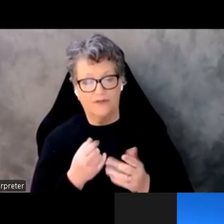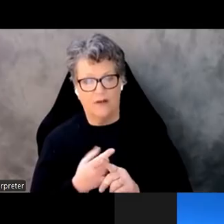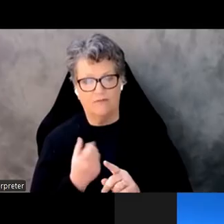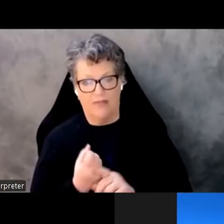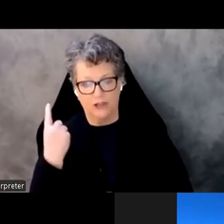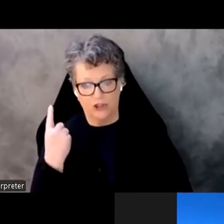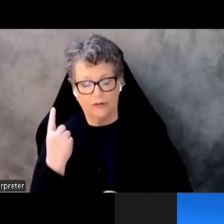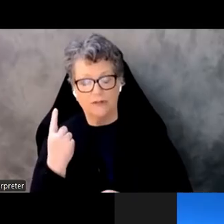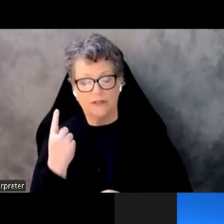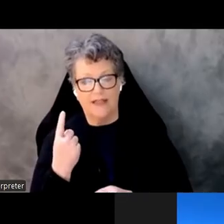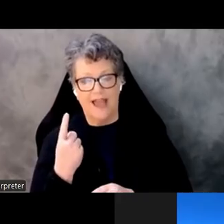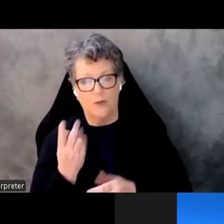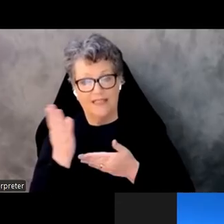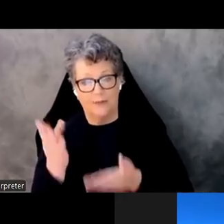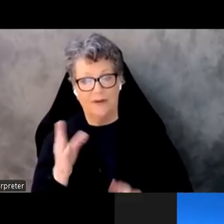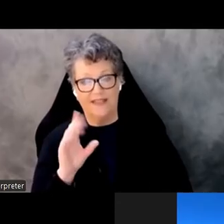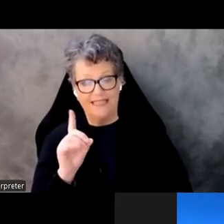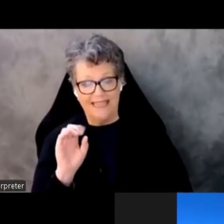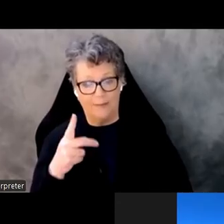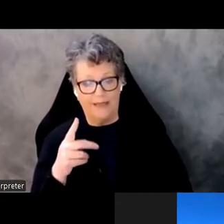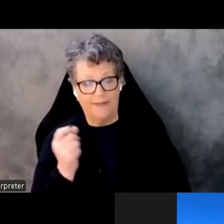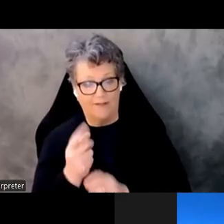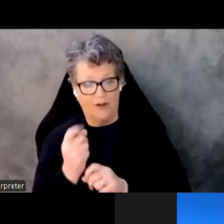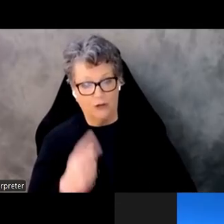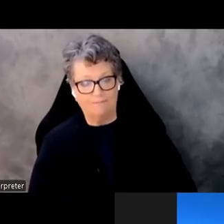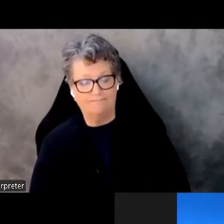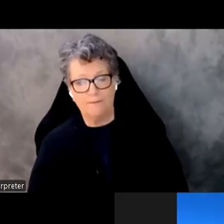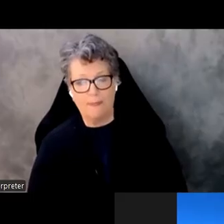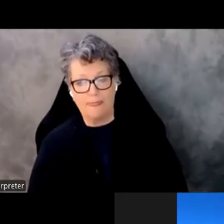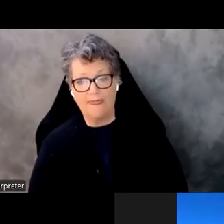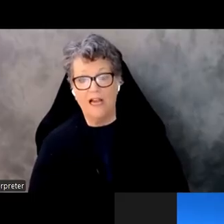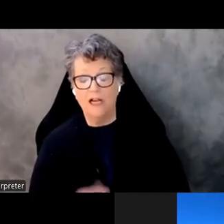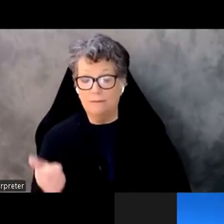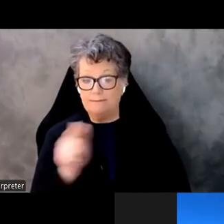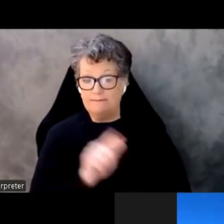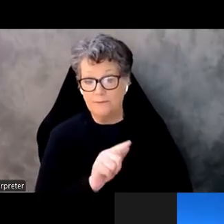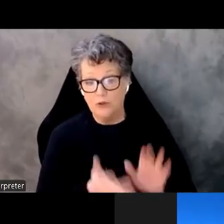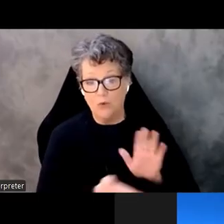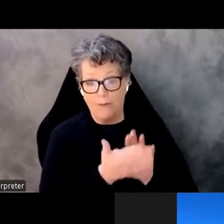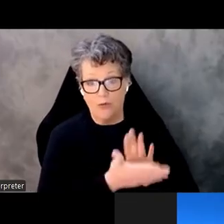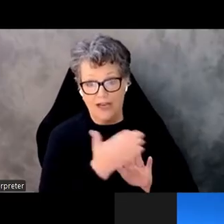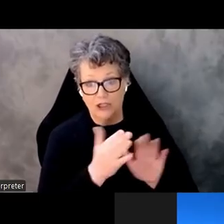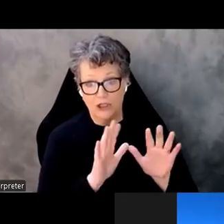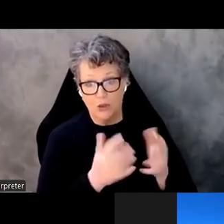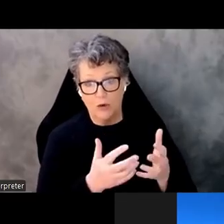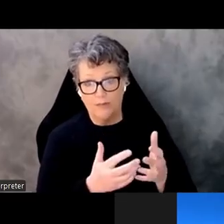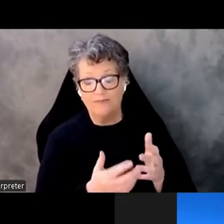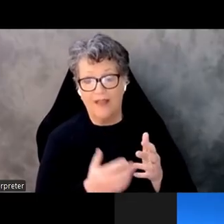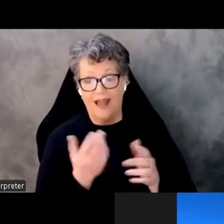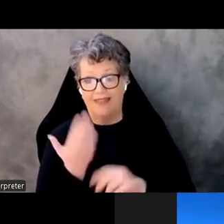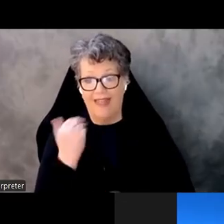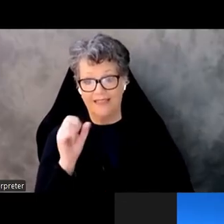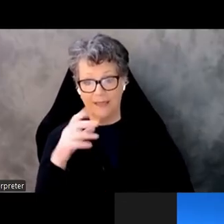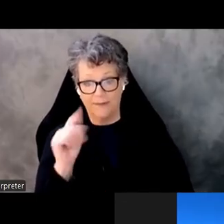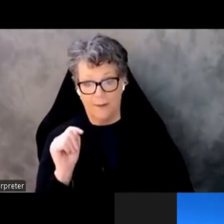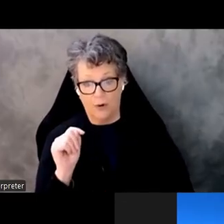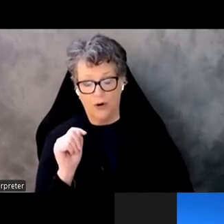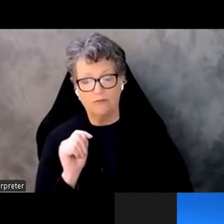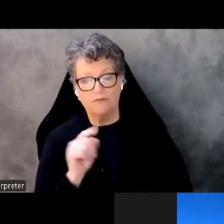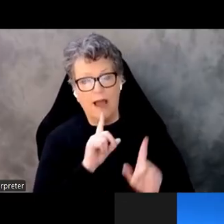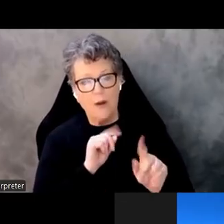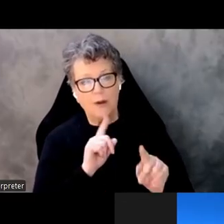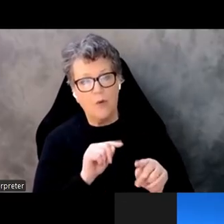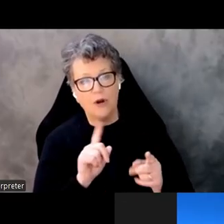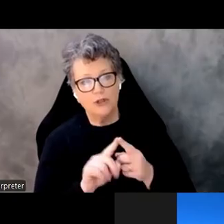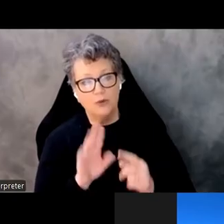and it is something we submit to the DEP every year. Turning now to our operations group, last September, I reported to